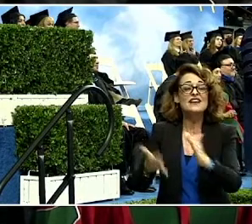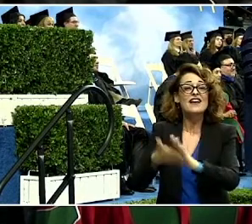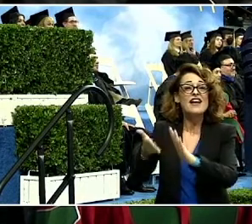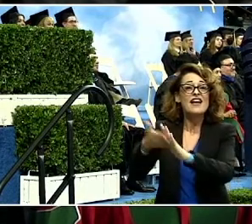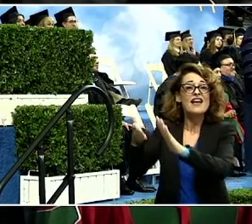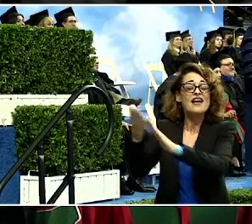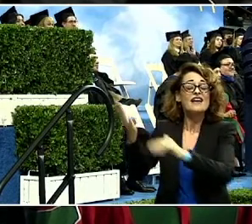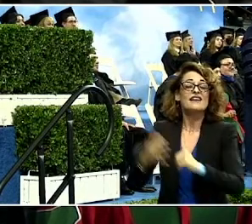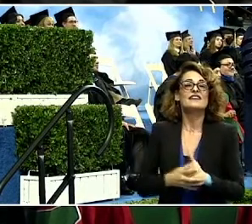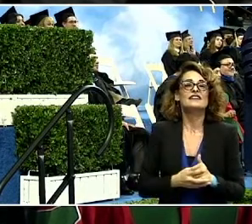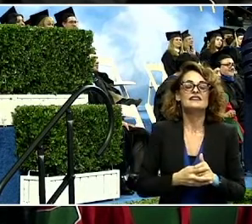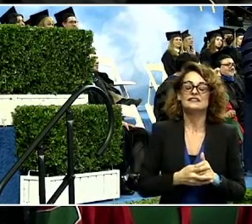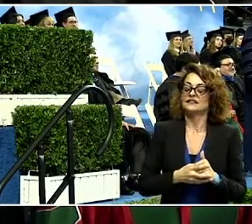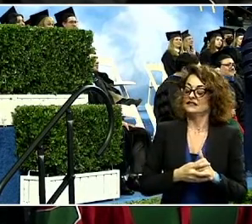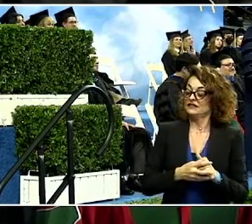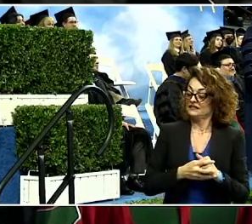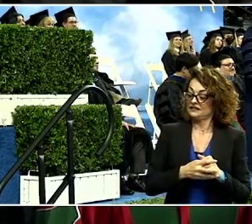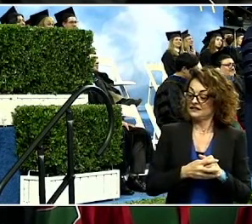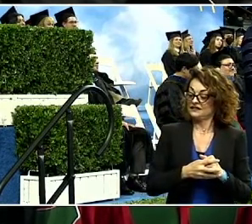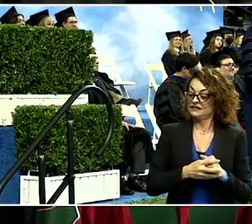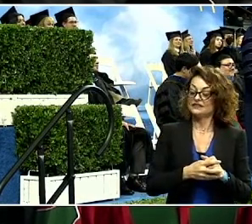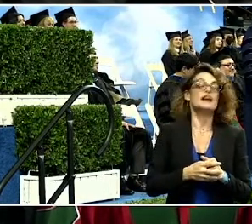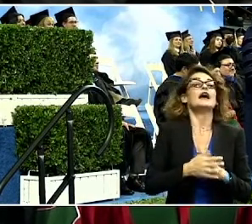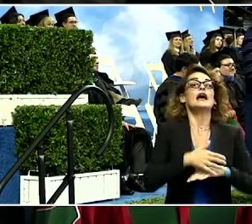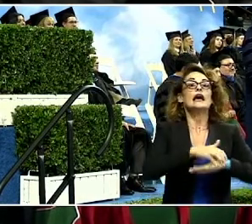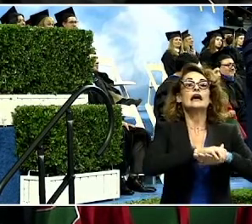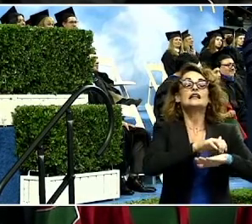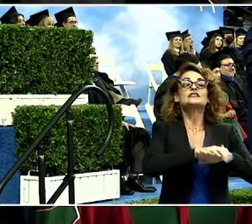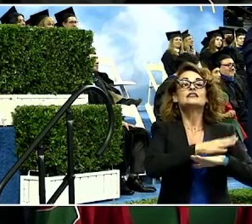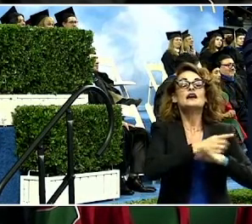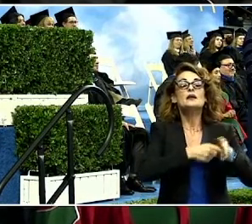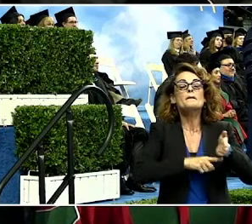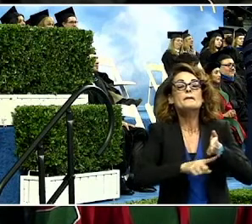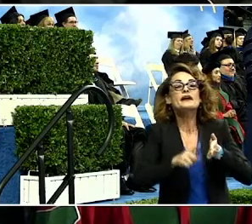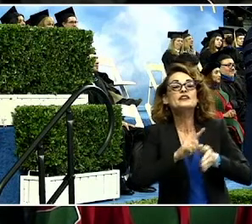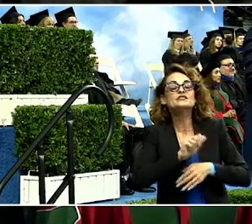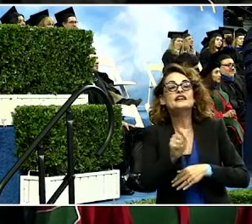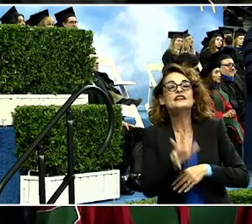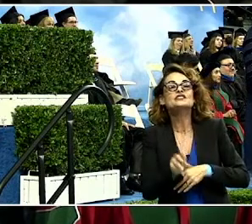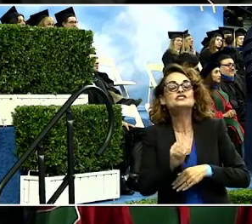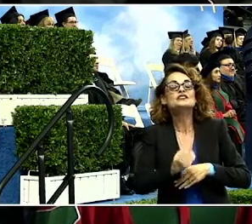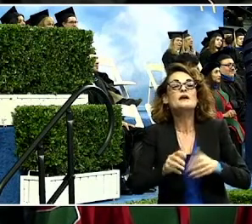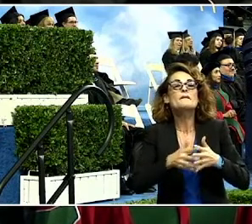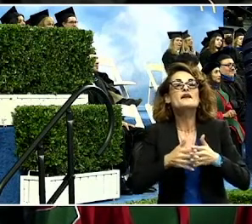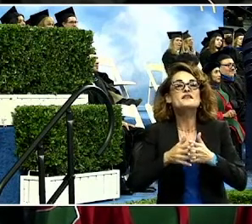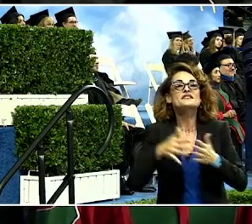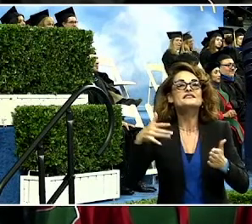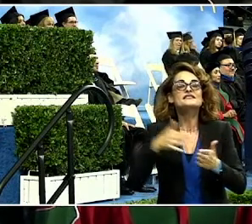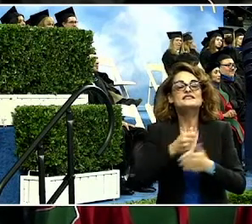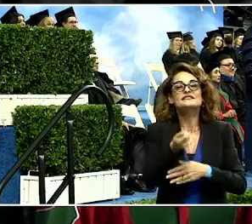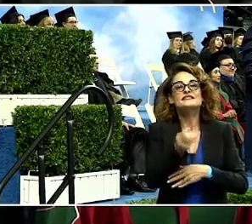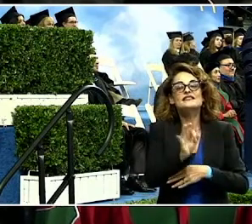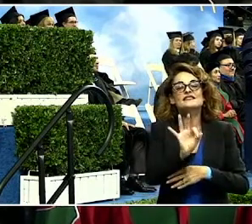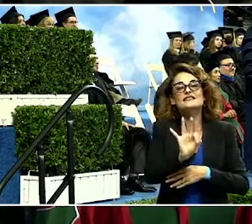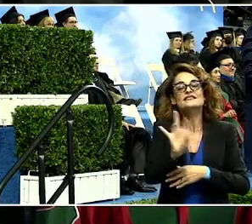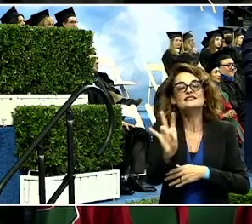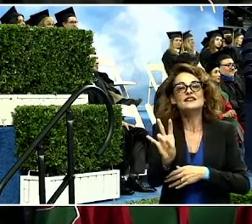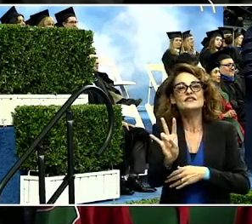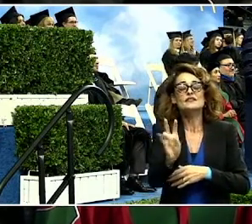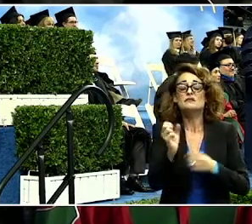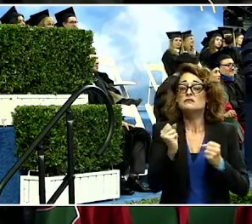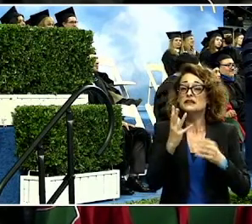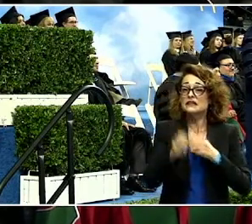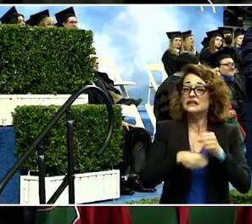his bachelor's degree in English with a minor in Asian American Studies in 1997. After several years on the